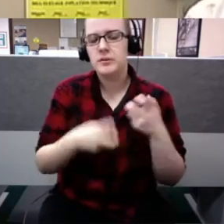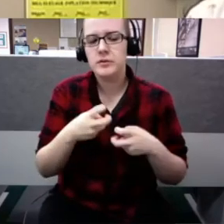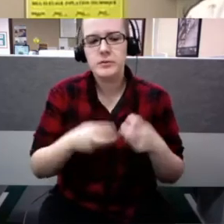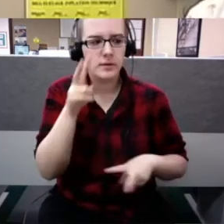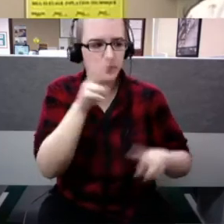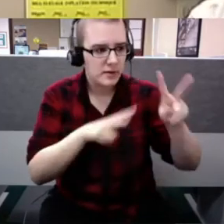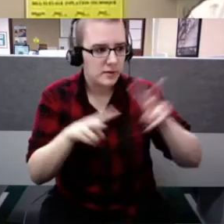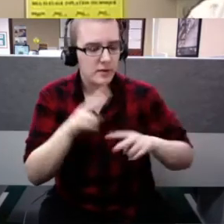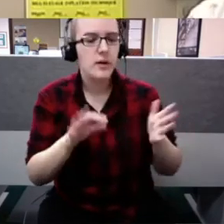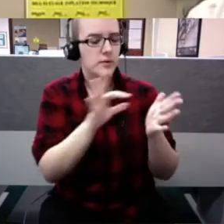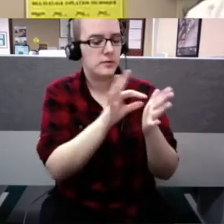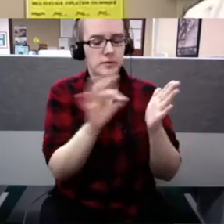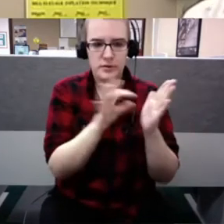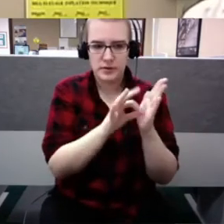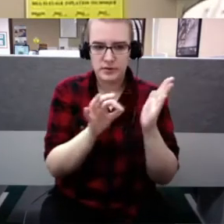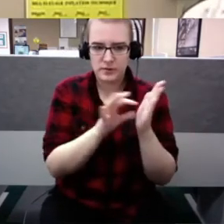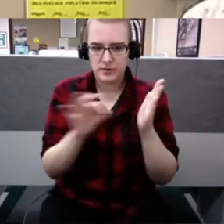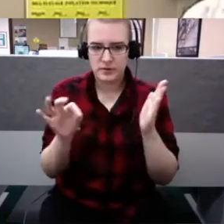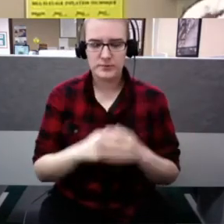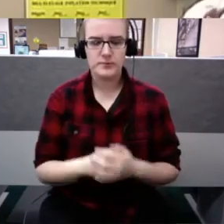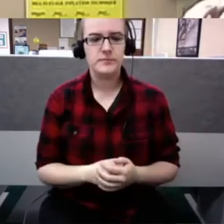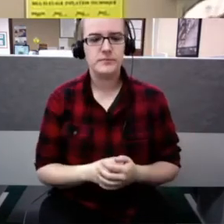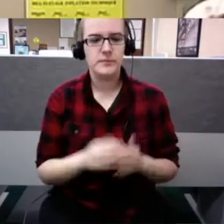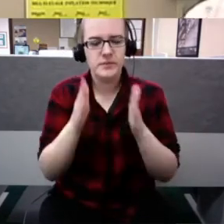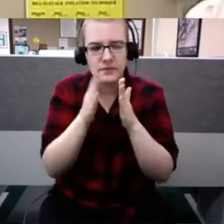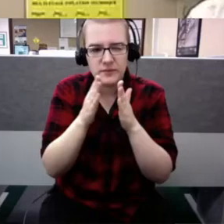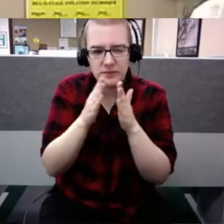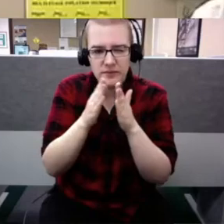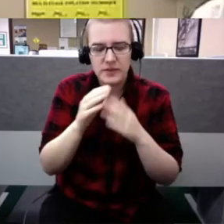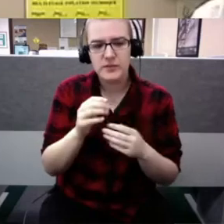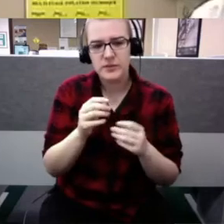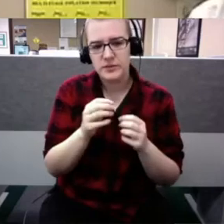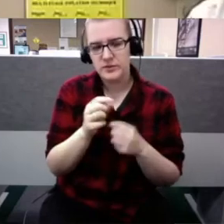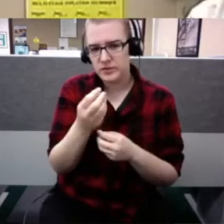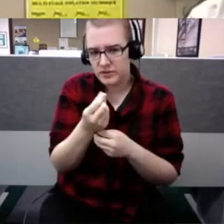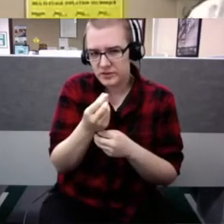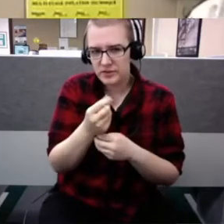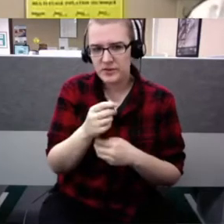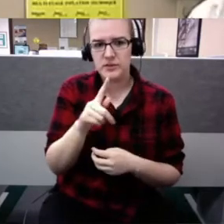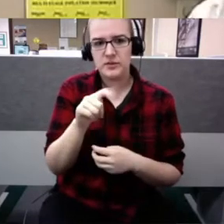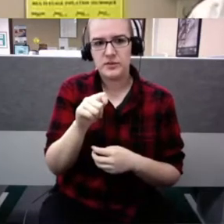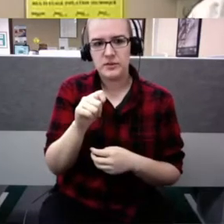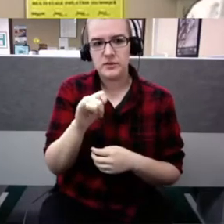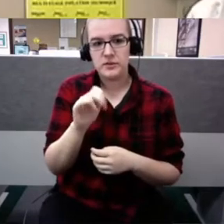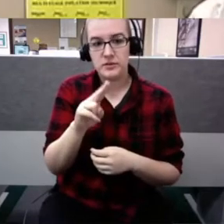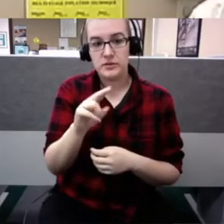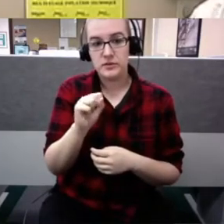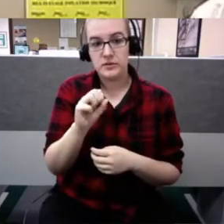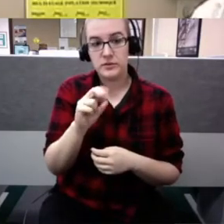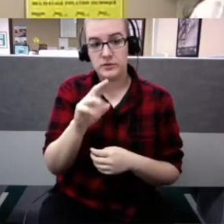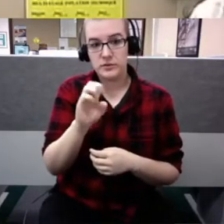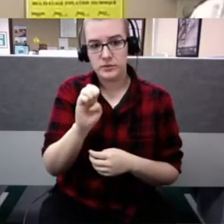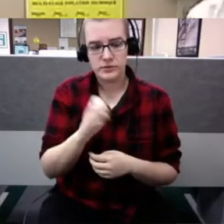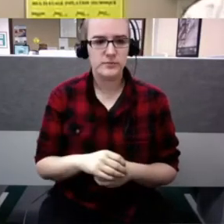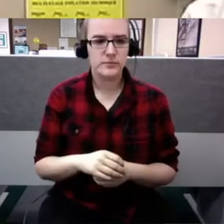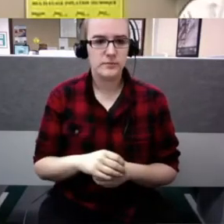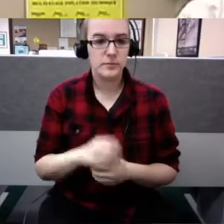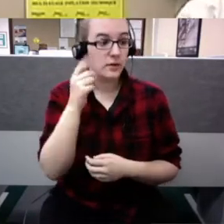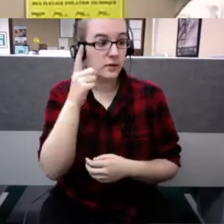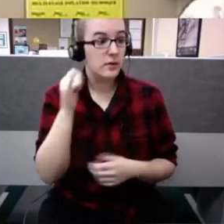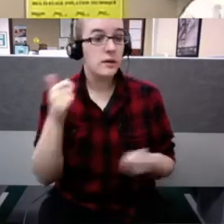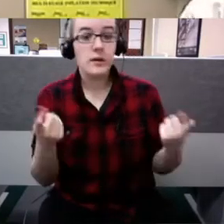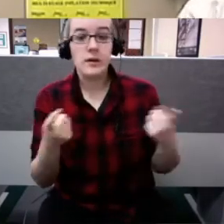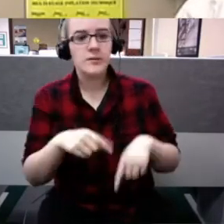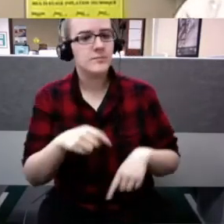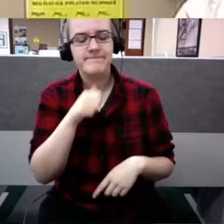and this does not cause any problems or distress. It's just a tiny piece of tissue. A person isn't even aware that